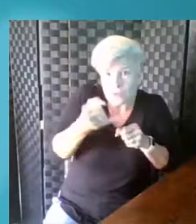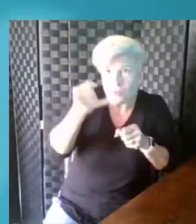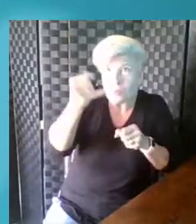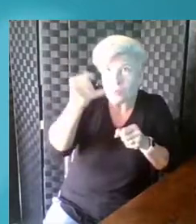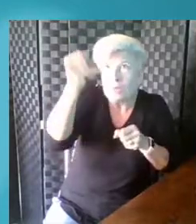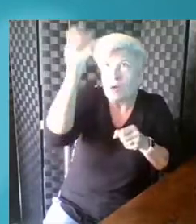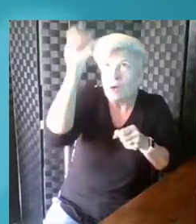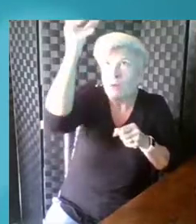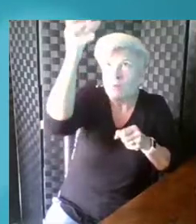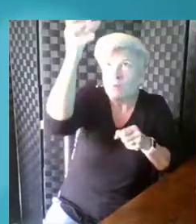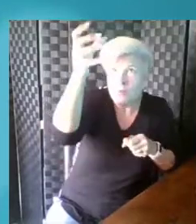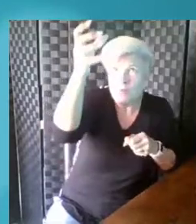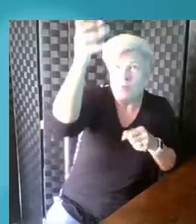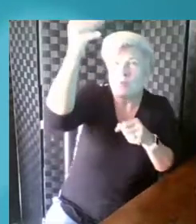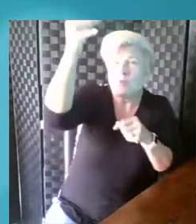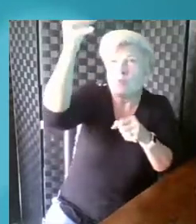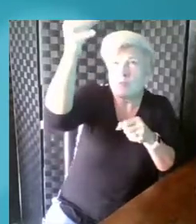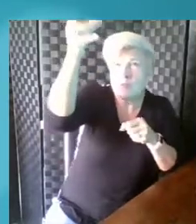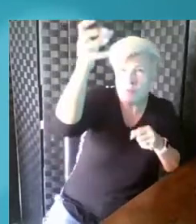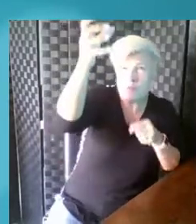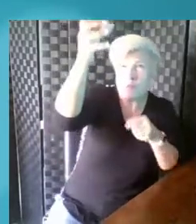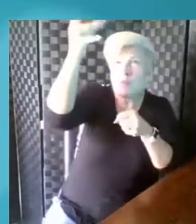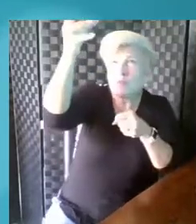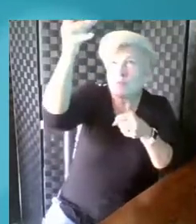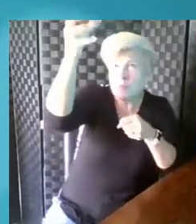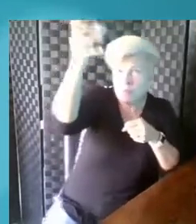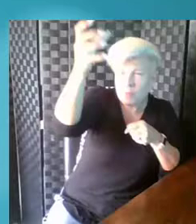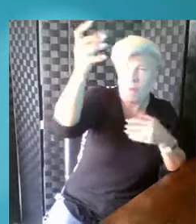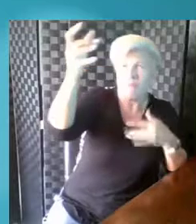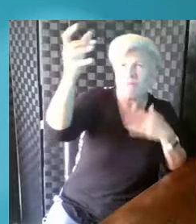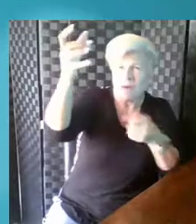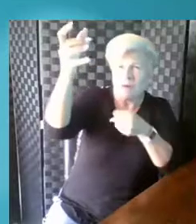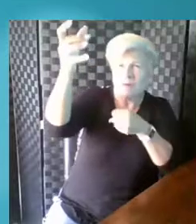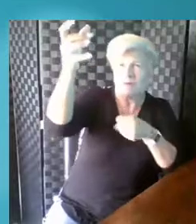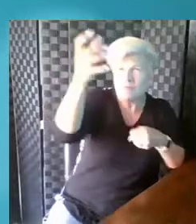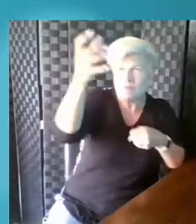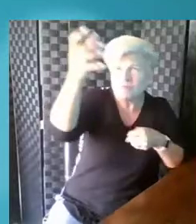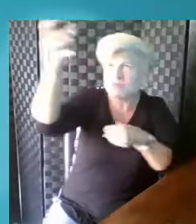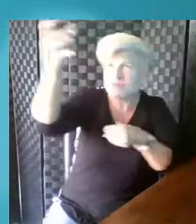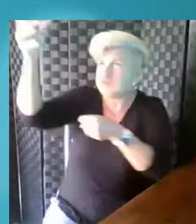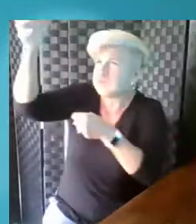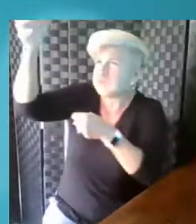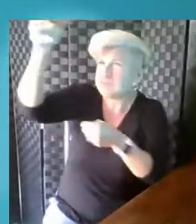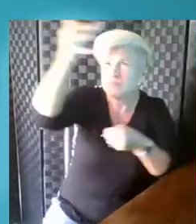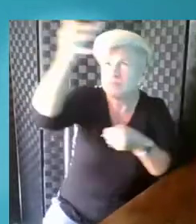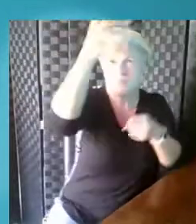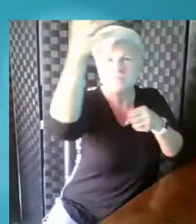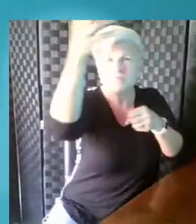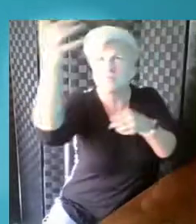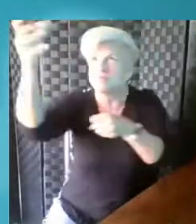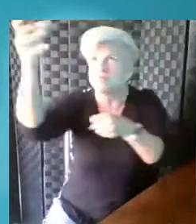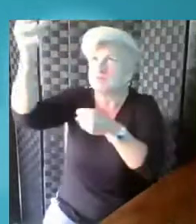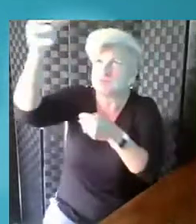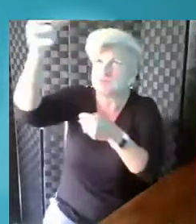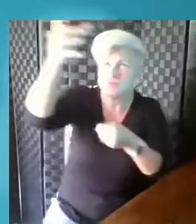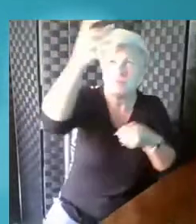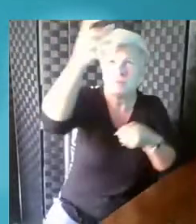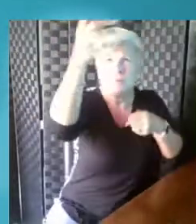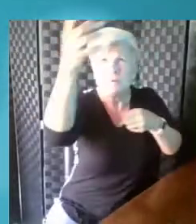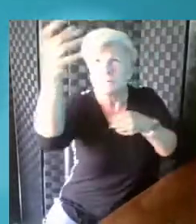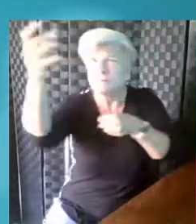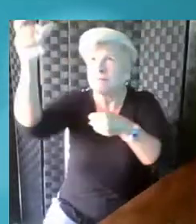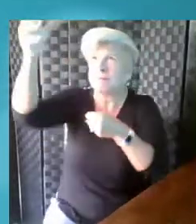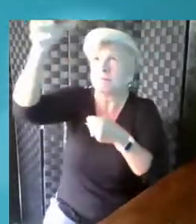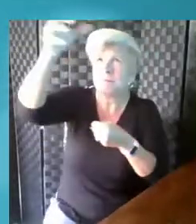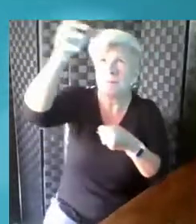the pull of that big balloon. Imagine that the wind pushes it from side to side.